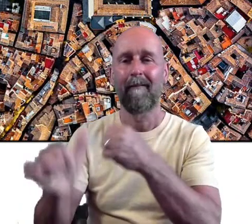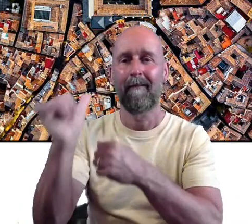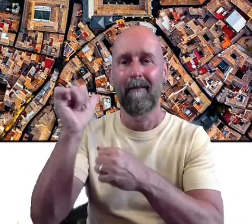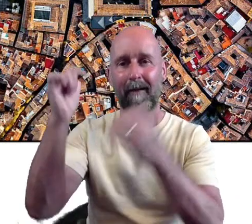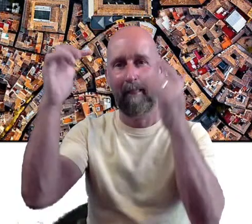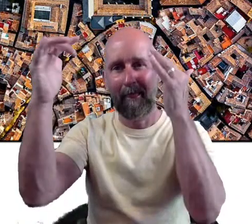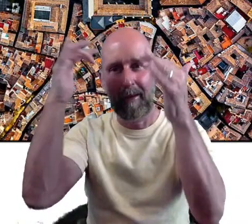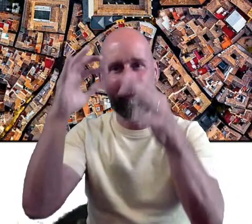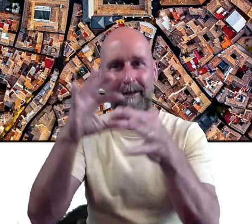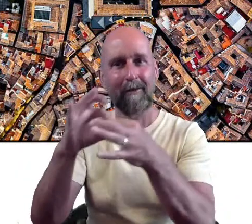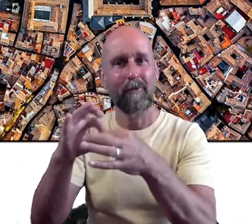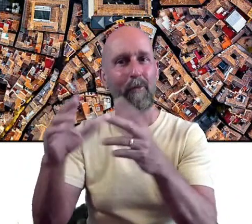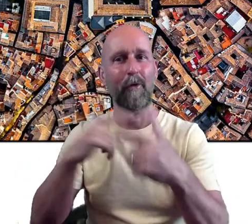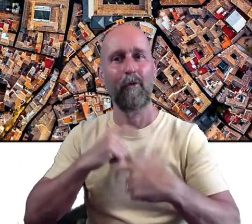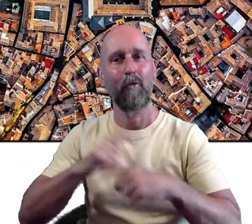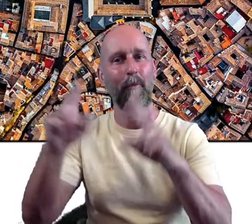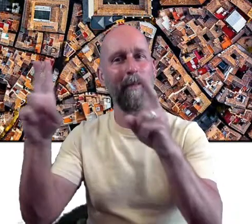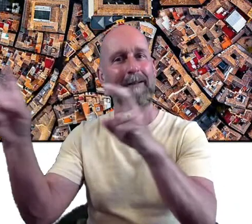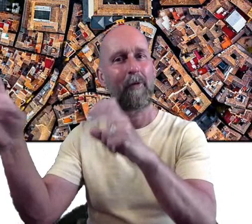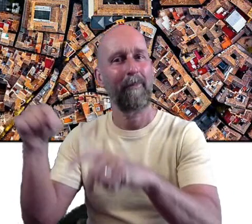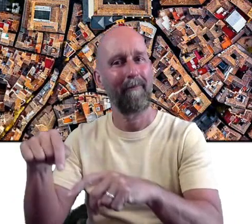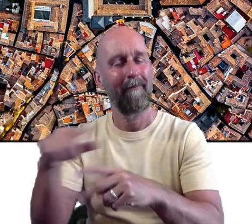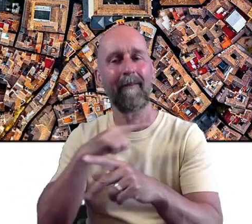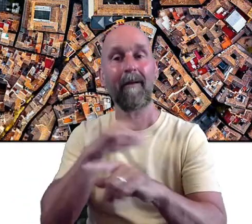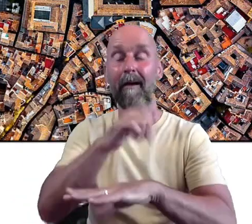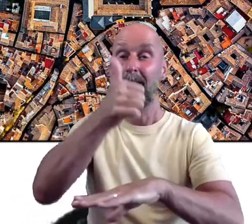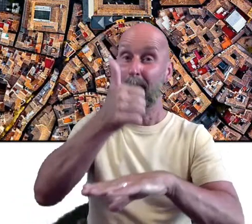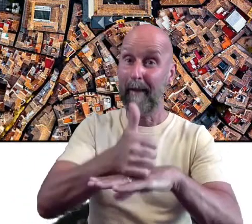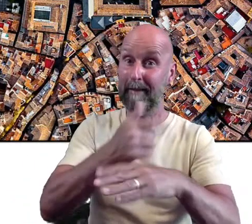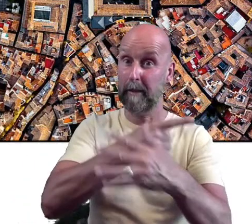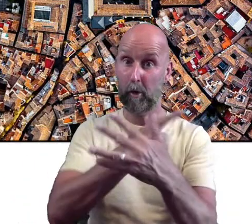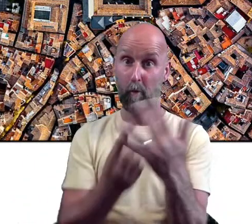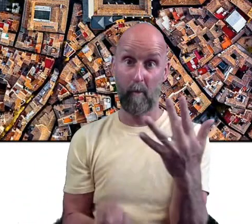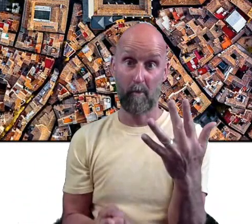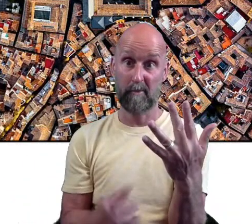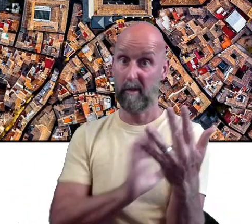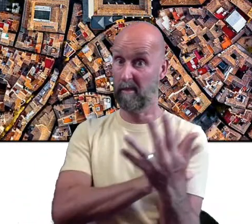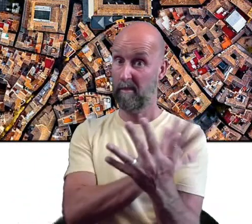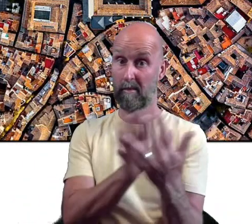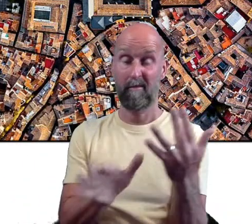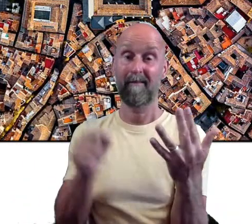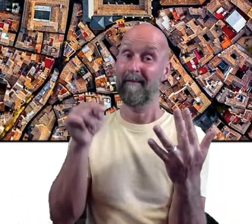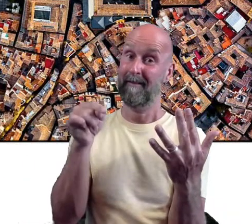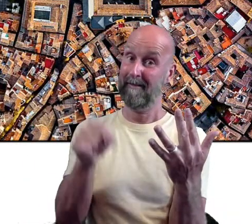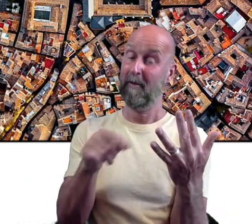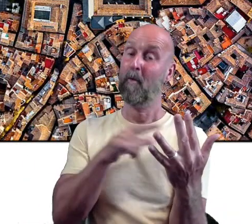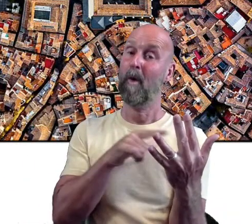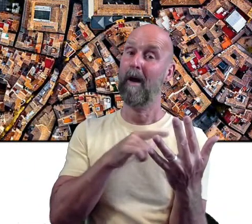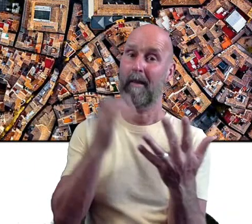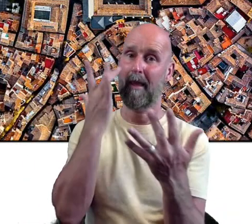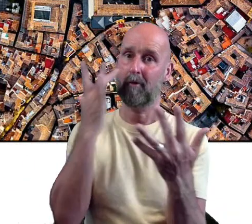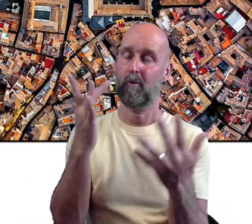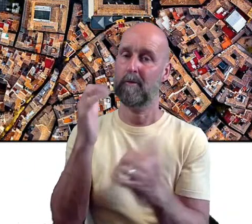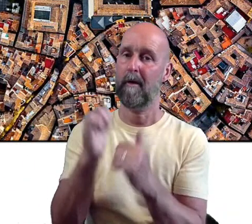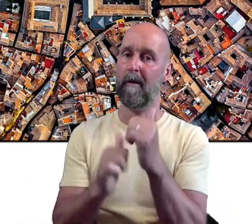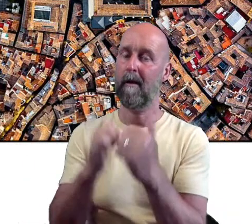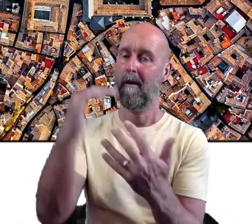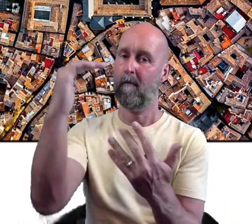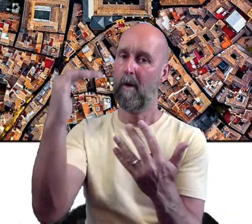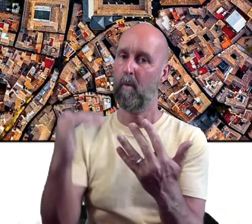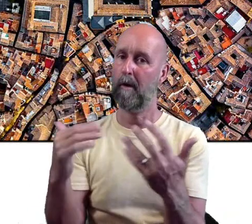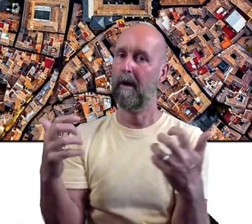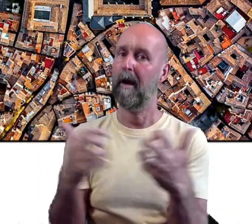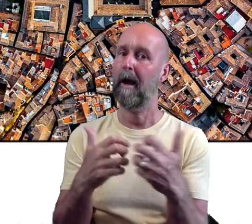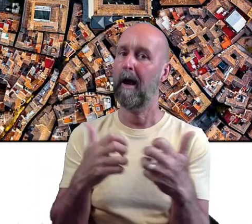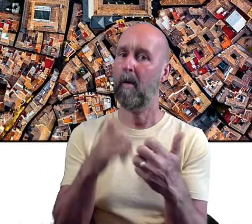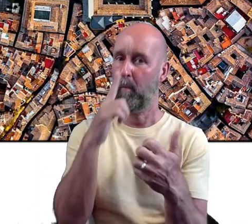humanities. And it boils it down to these like really basic components. And in this way, it also provides us a framework for thinking about how we might engage